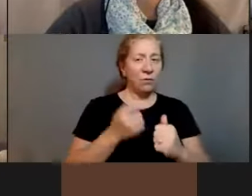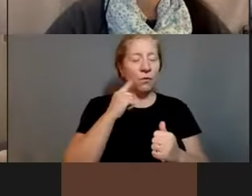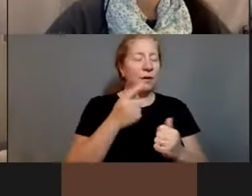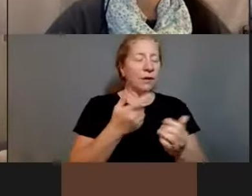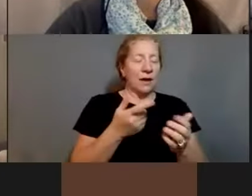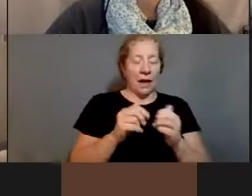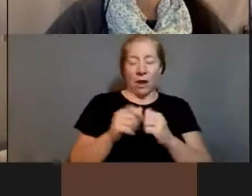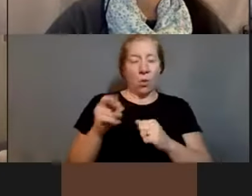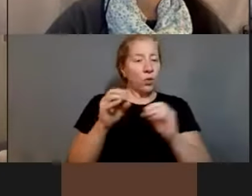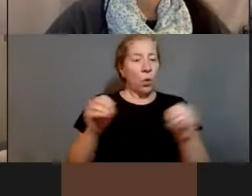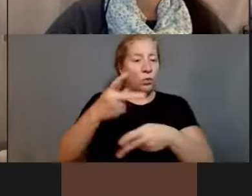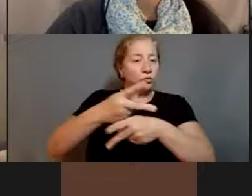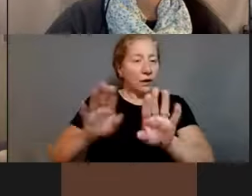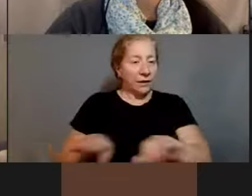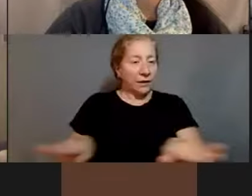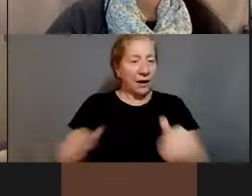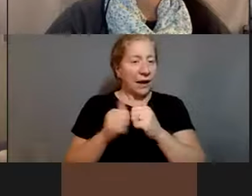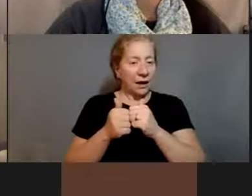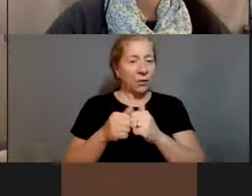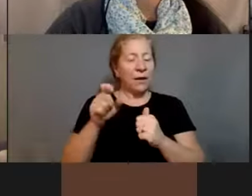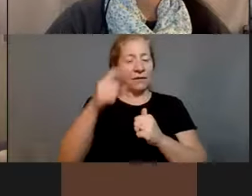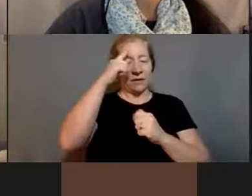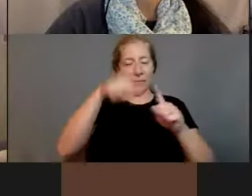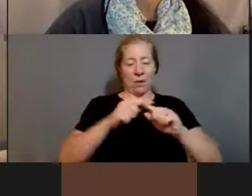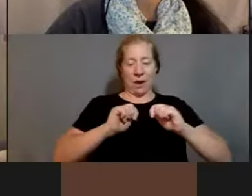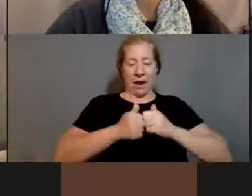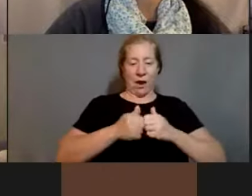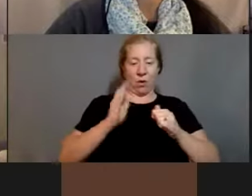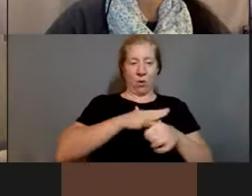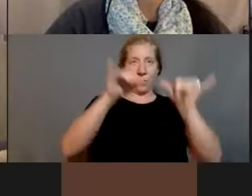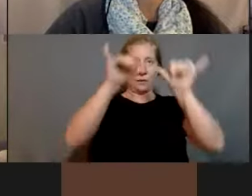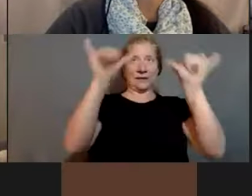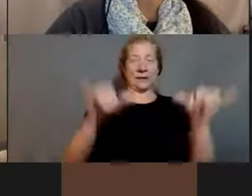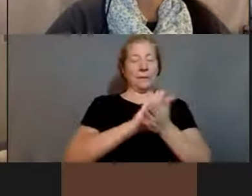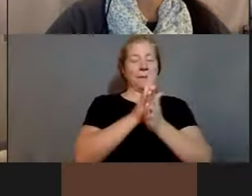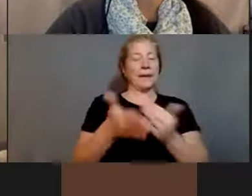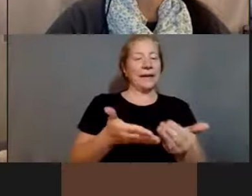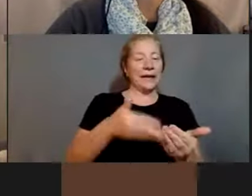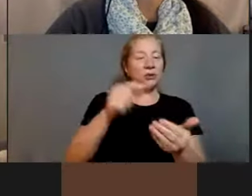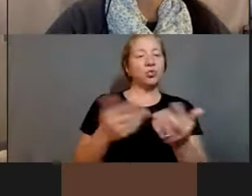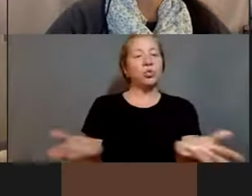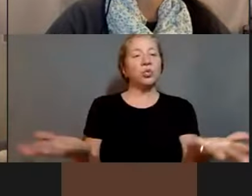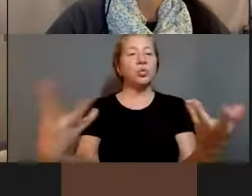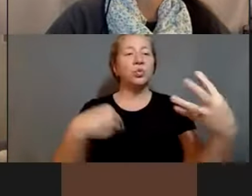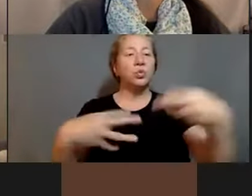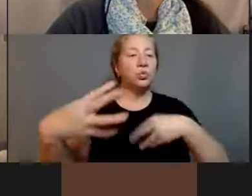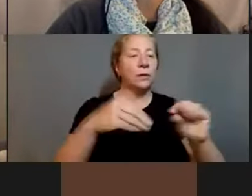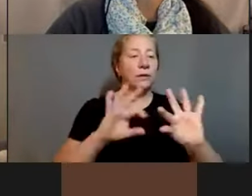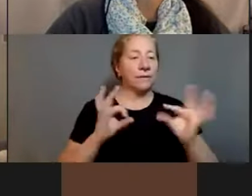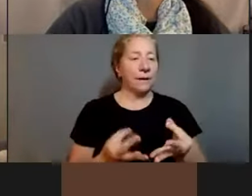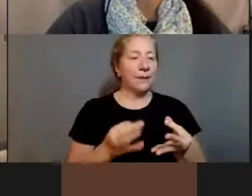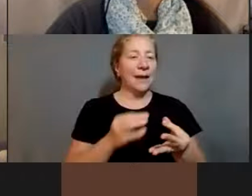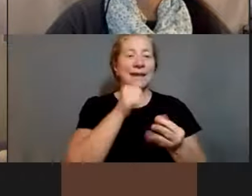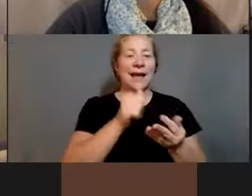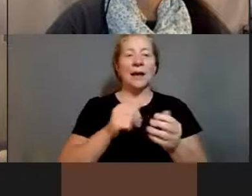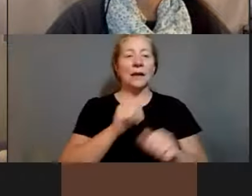no childcare provided. So we have to look at how can we make it easier, not harder, for our families to